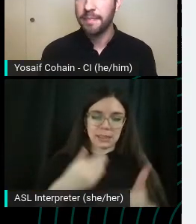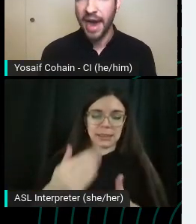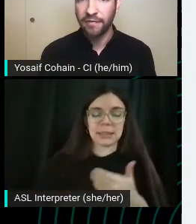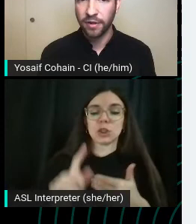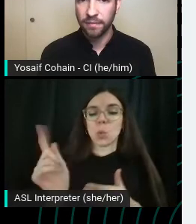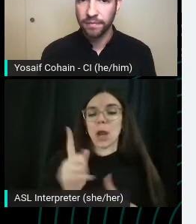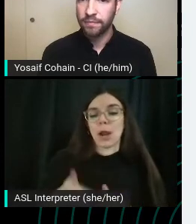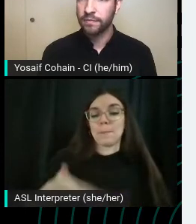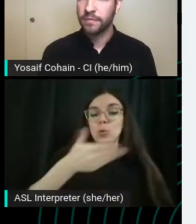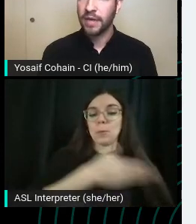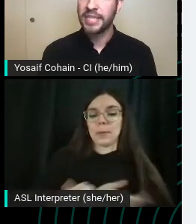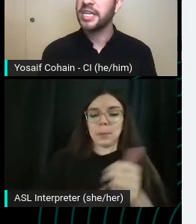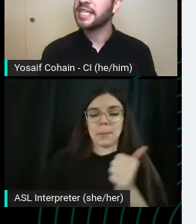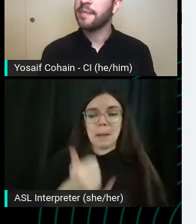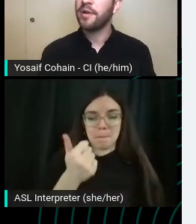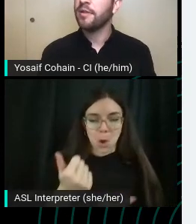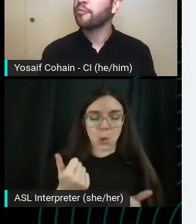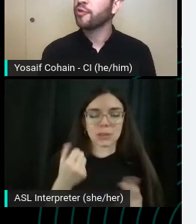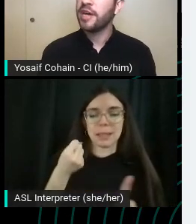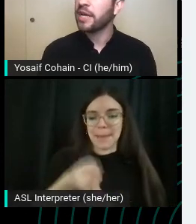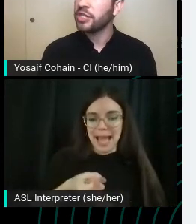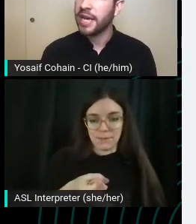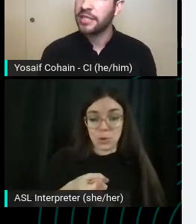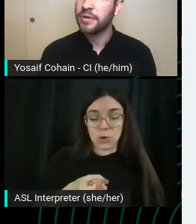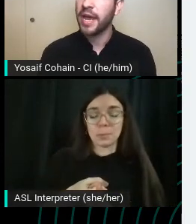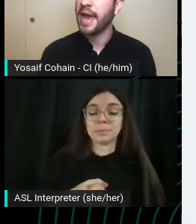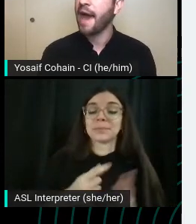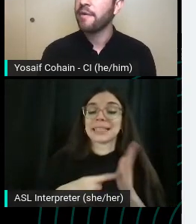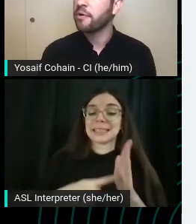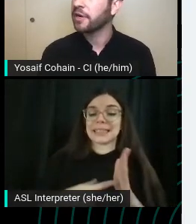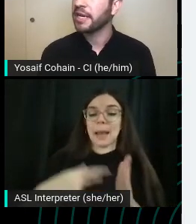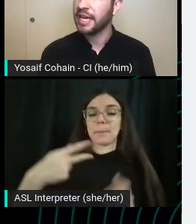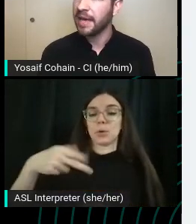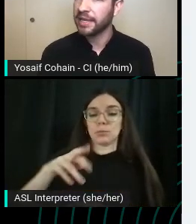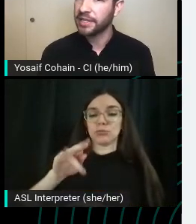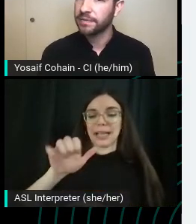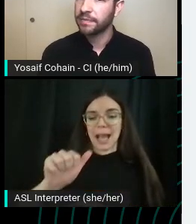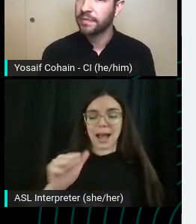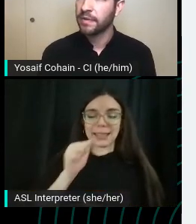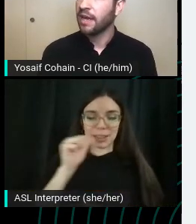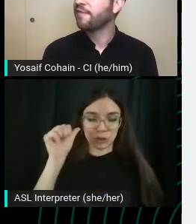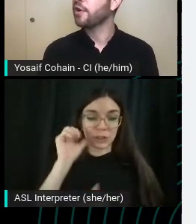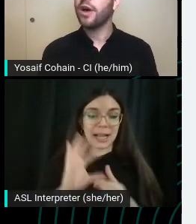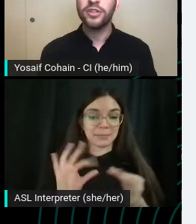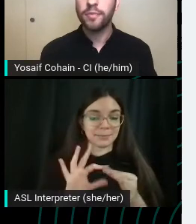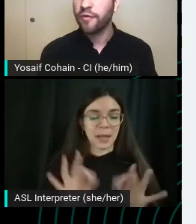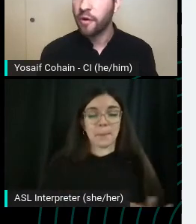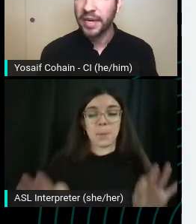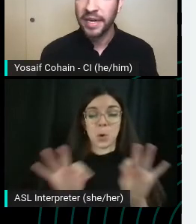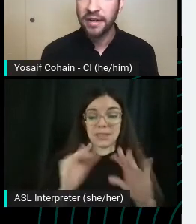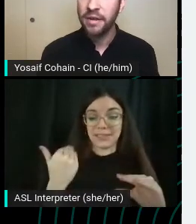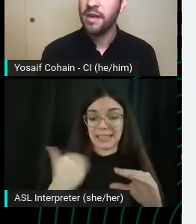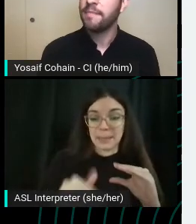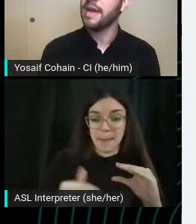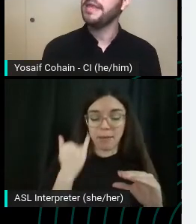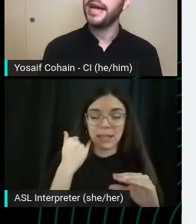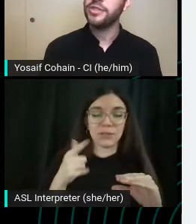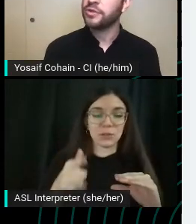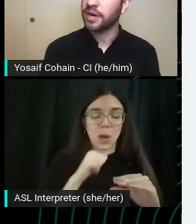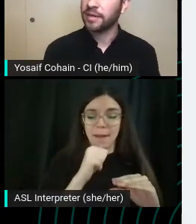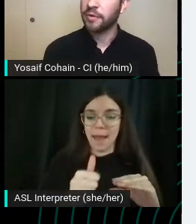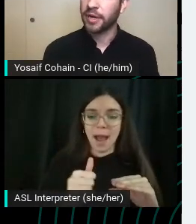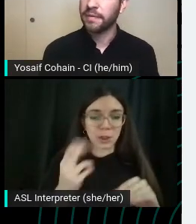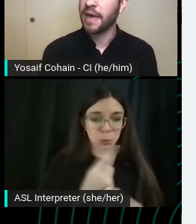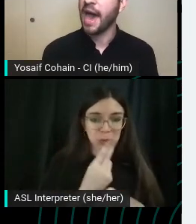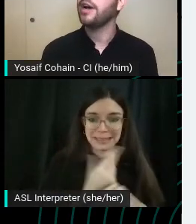most impactful. As an example, Priya mentioned yesterday how important email is. If you're underperforming here, maybe that's